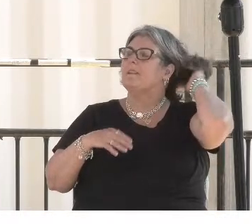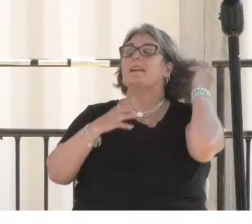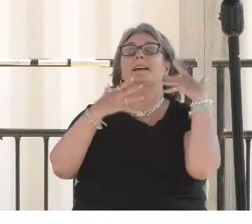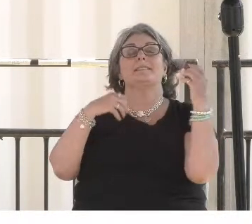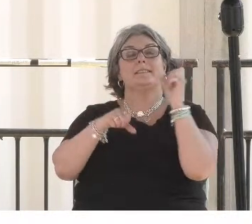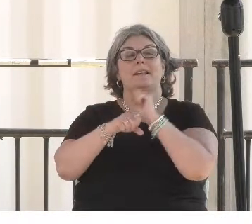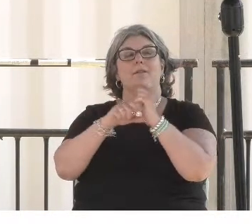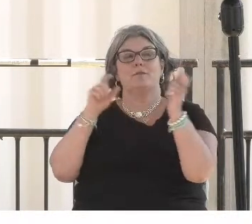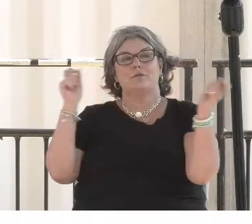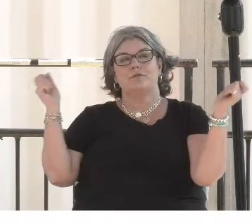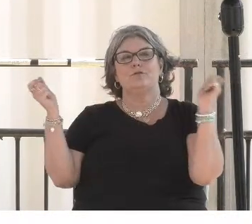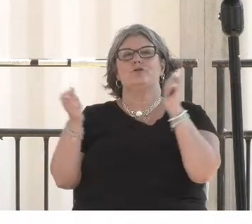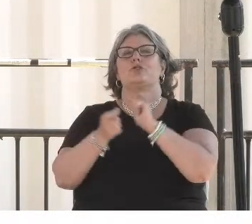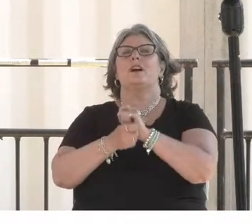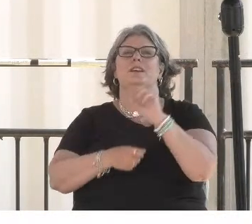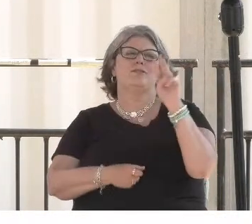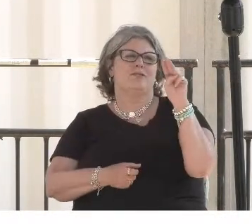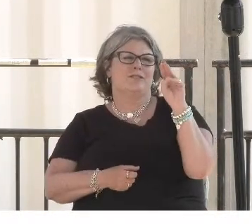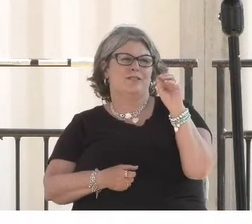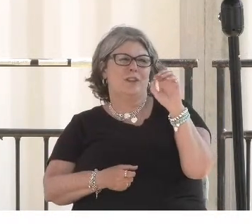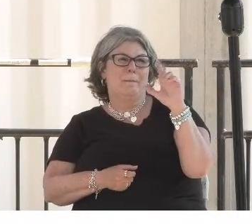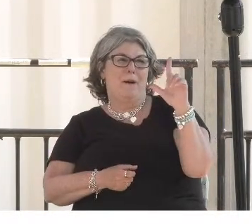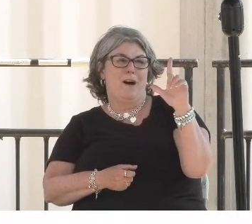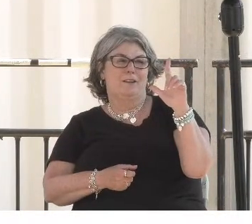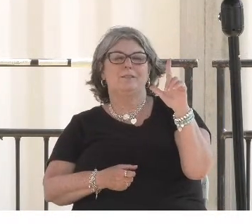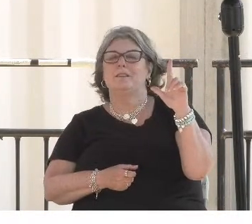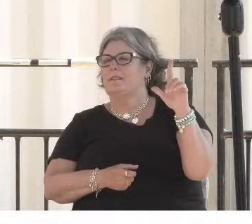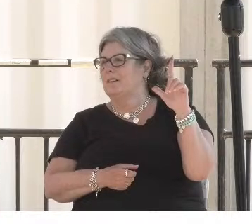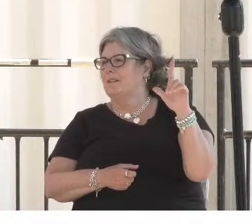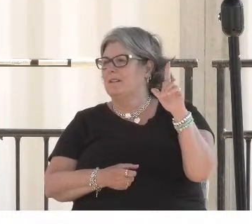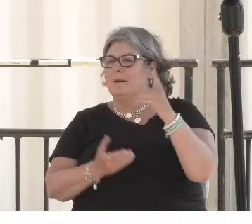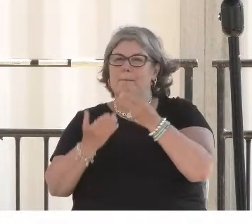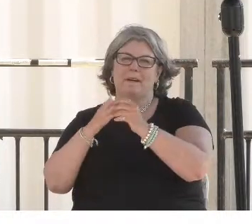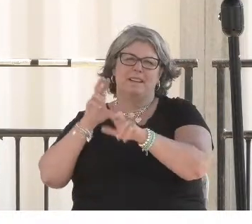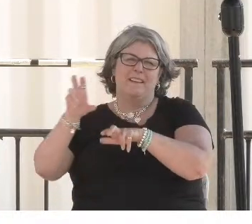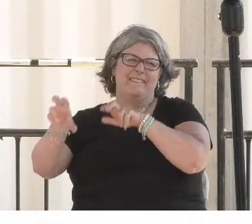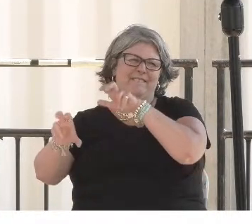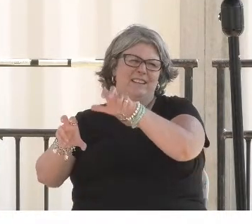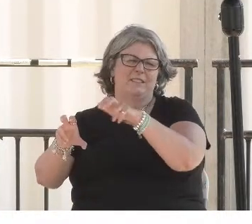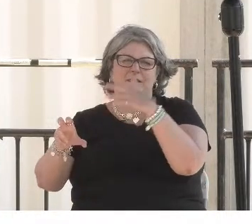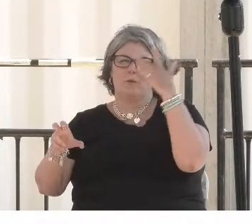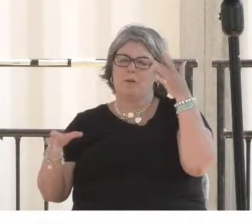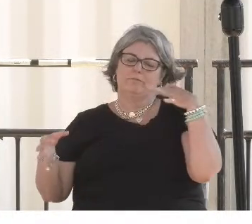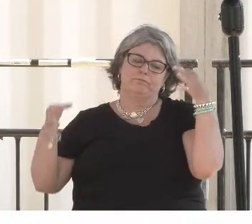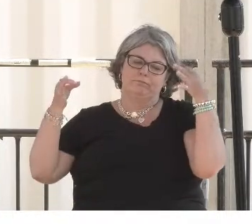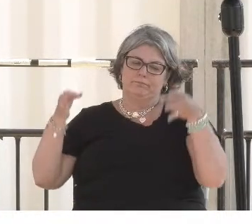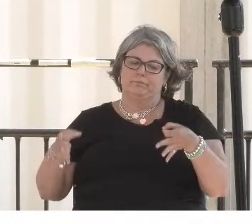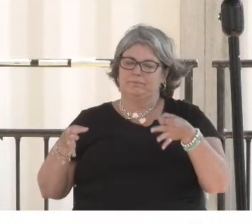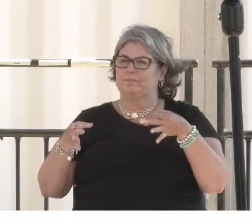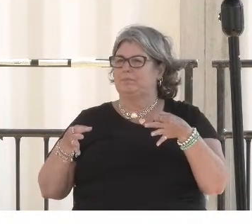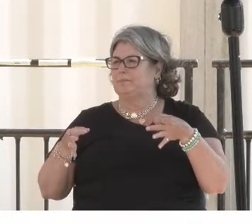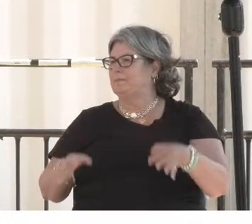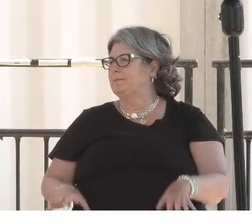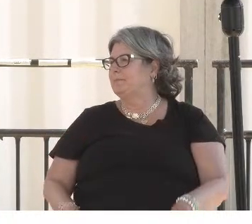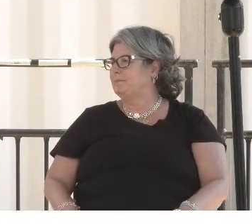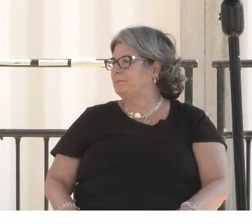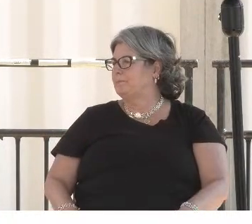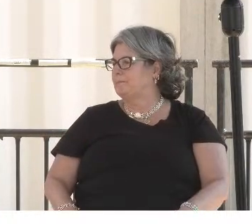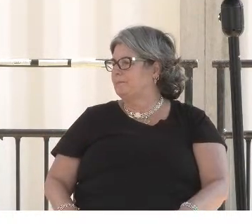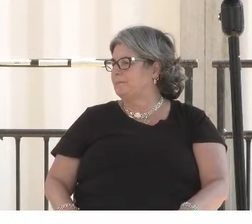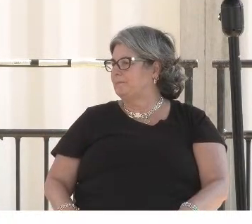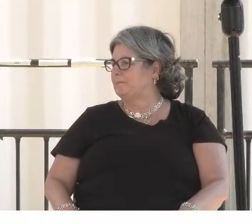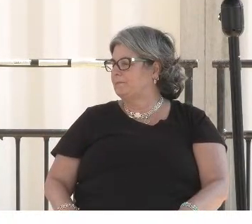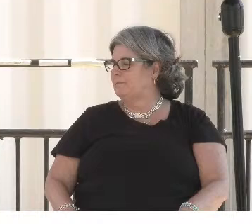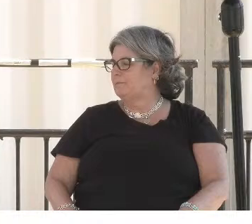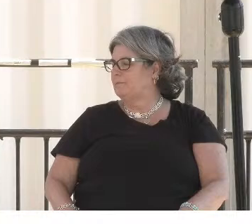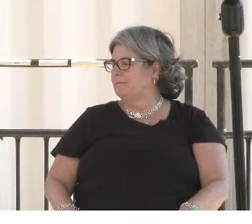to change your model, right? A lot of time, money invested. So what made you say, this is where I need to go? So I'll just mention what we